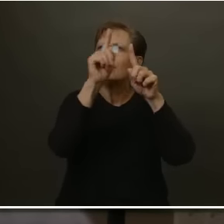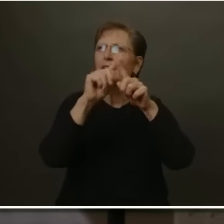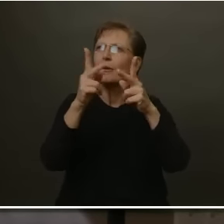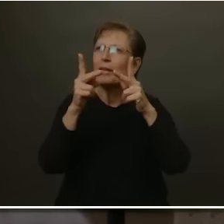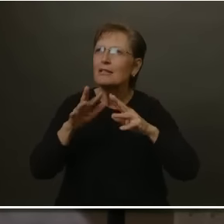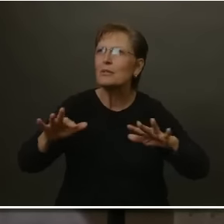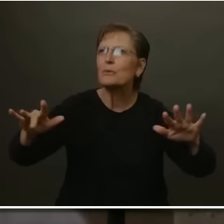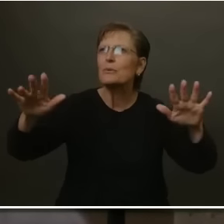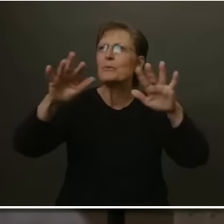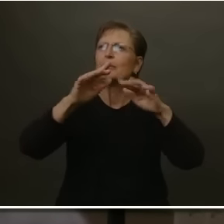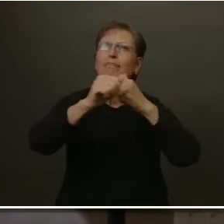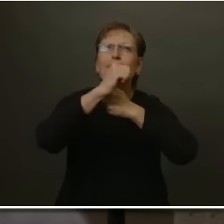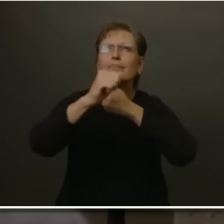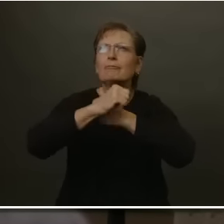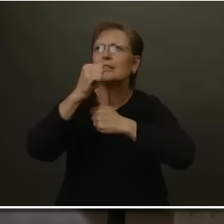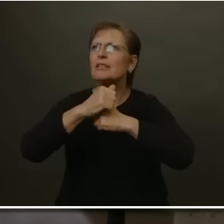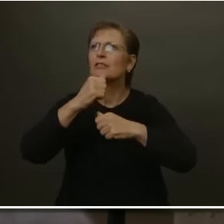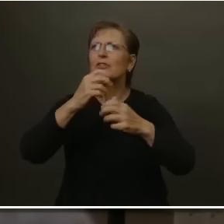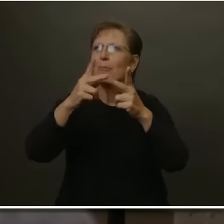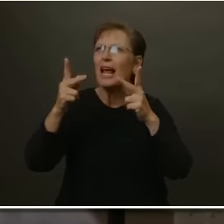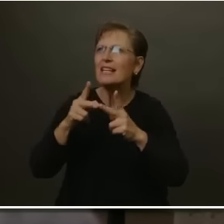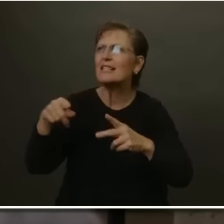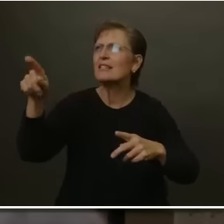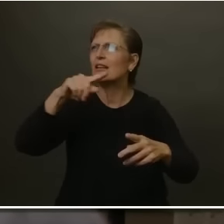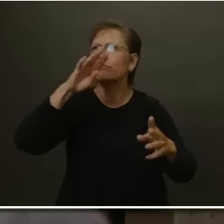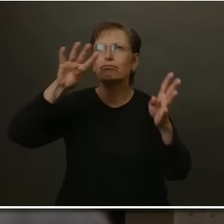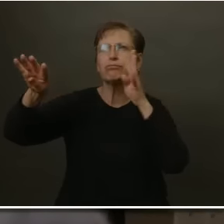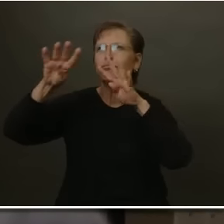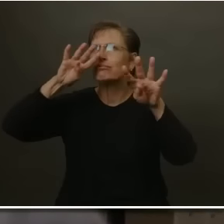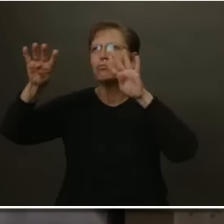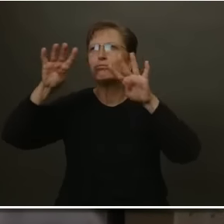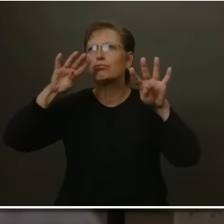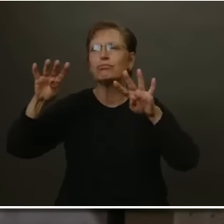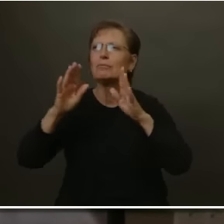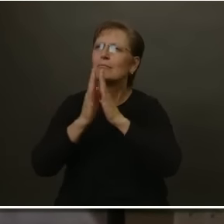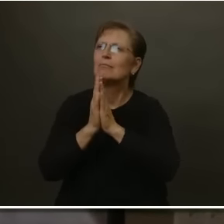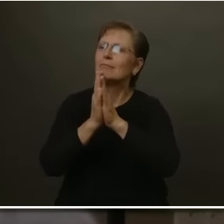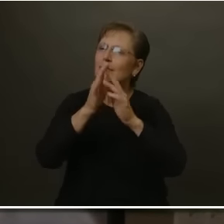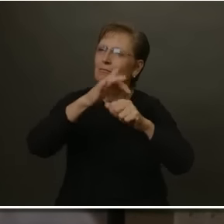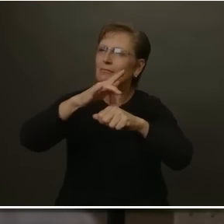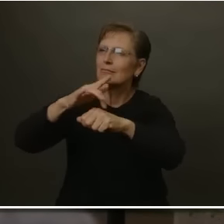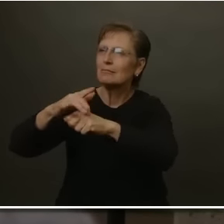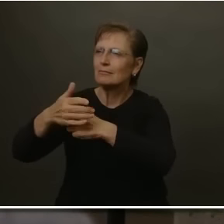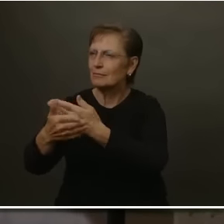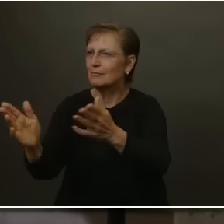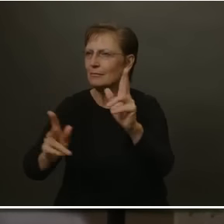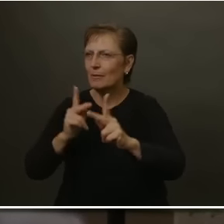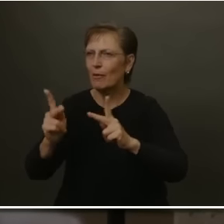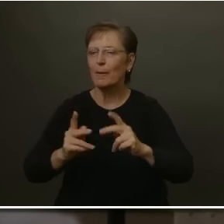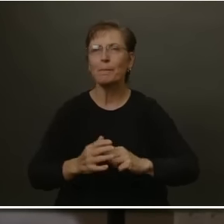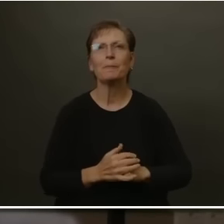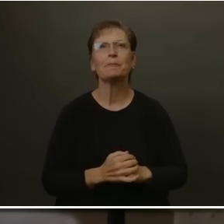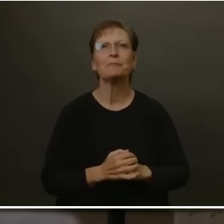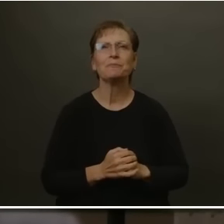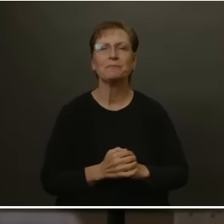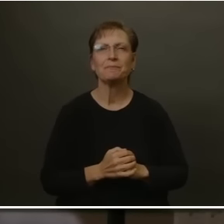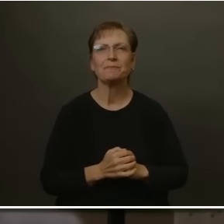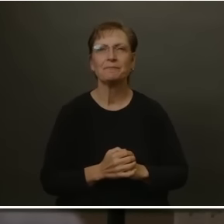quindau, esi zesodwa, esi yingozi, nezingena